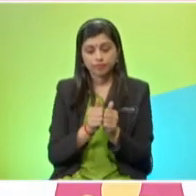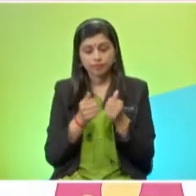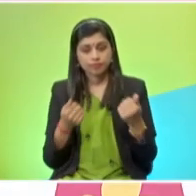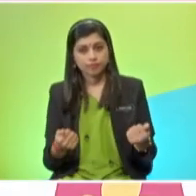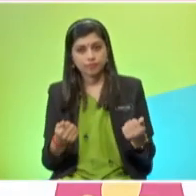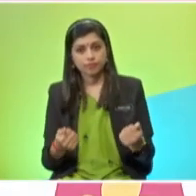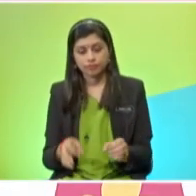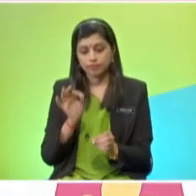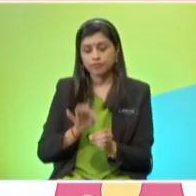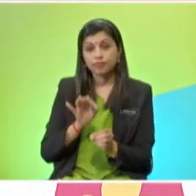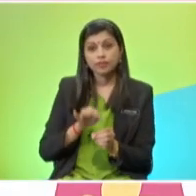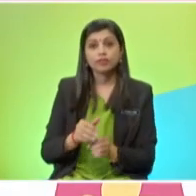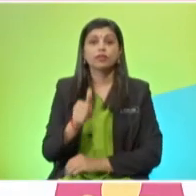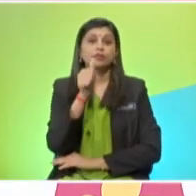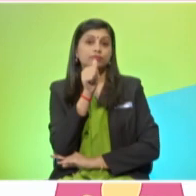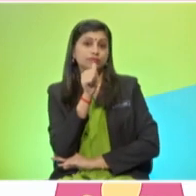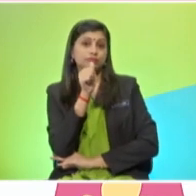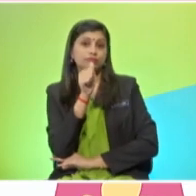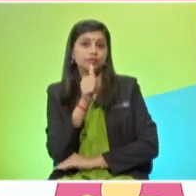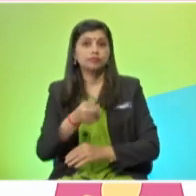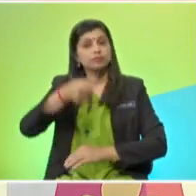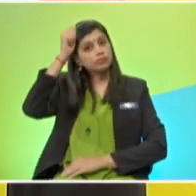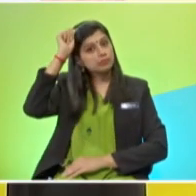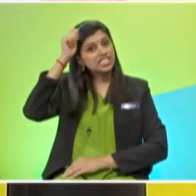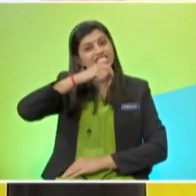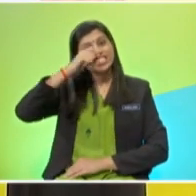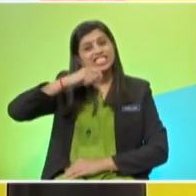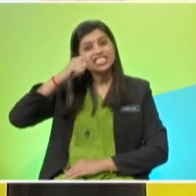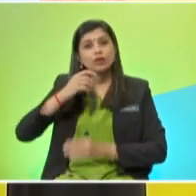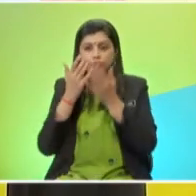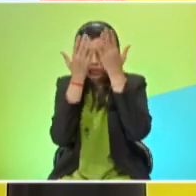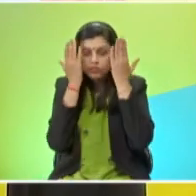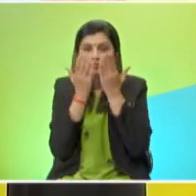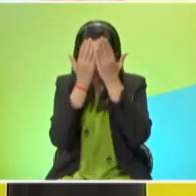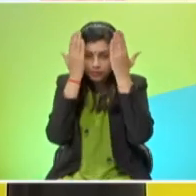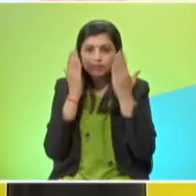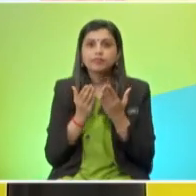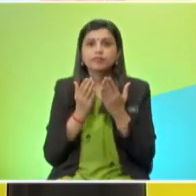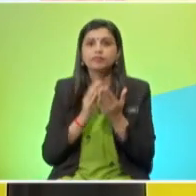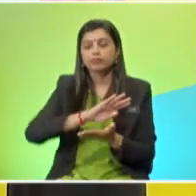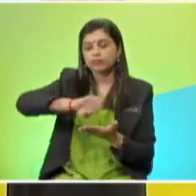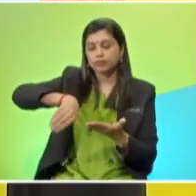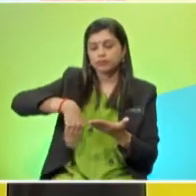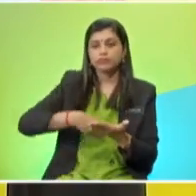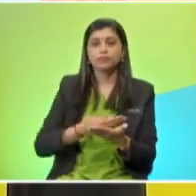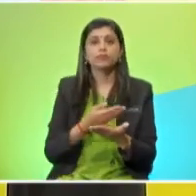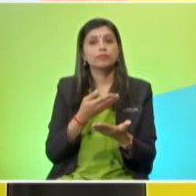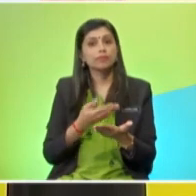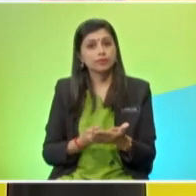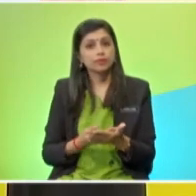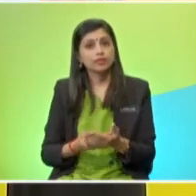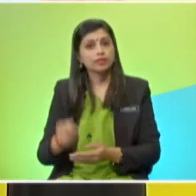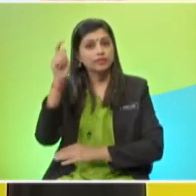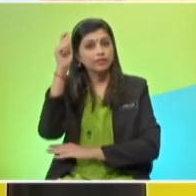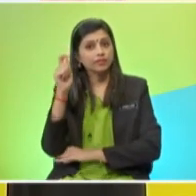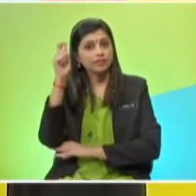or have some tea. Have a bath, brush your teeth, wash your face. To do all